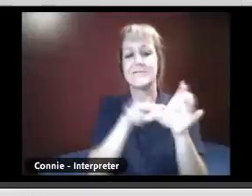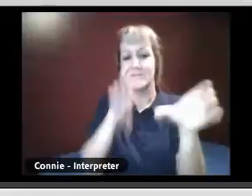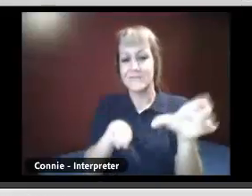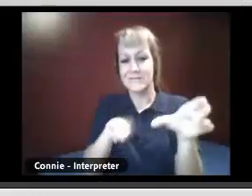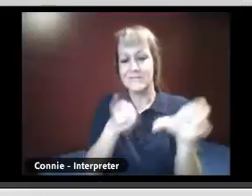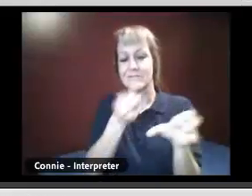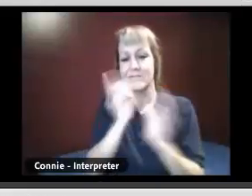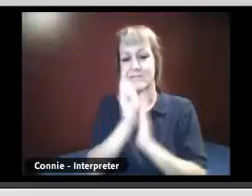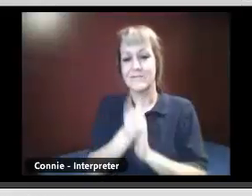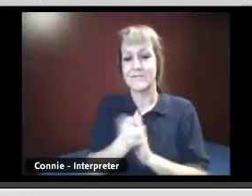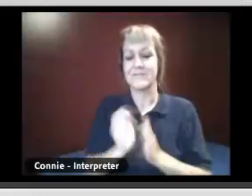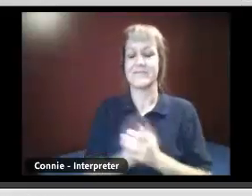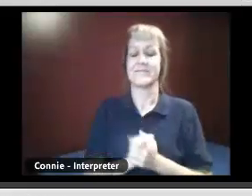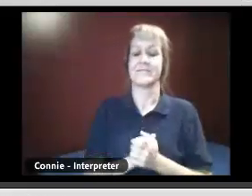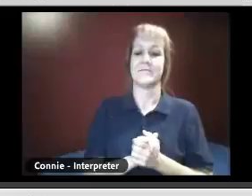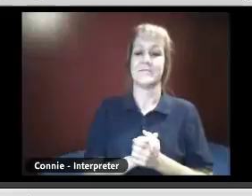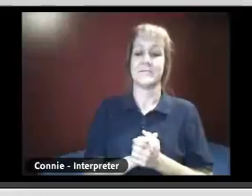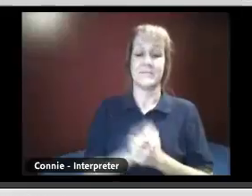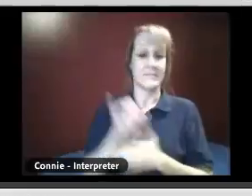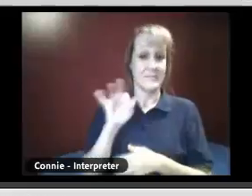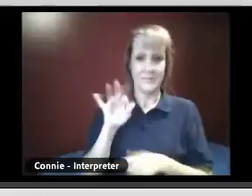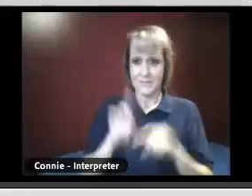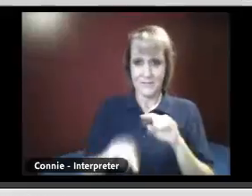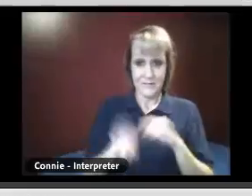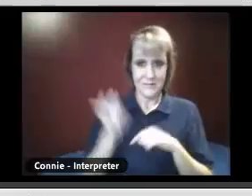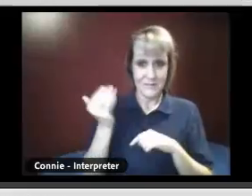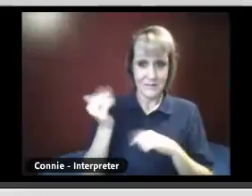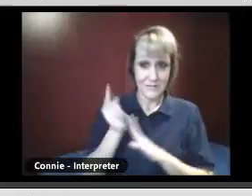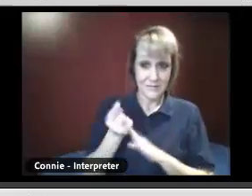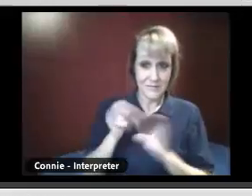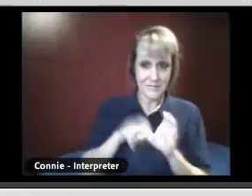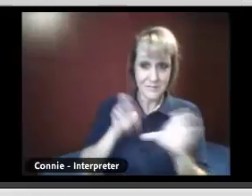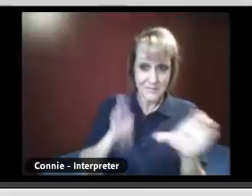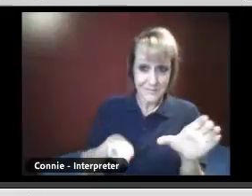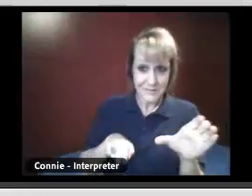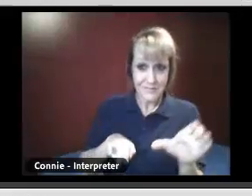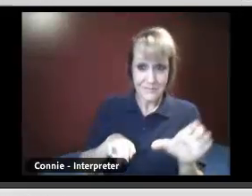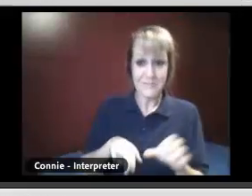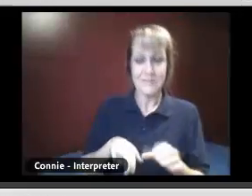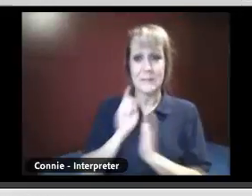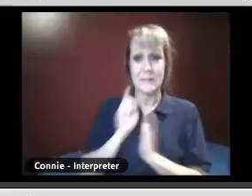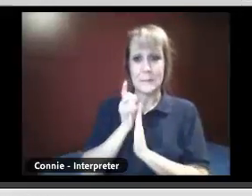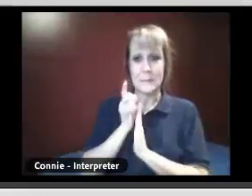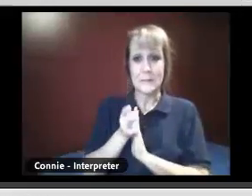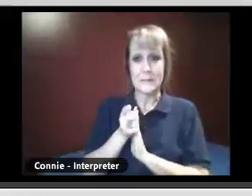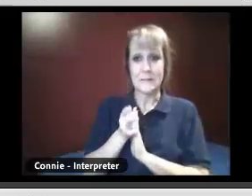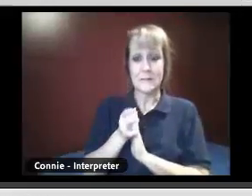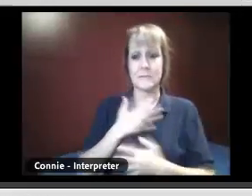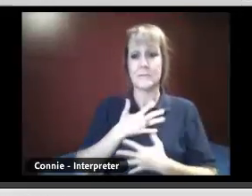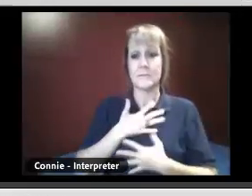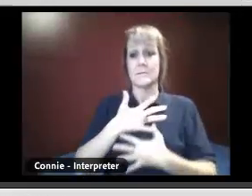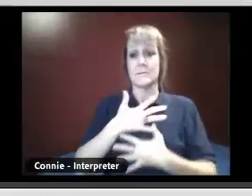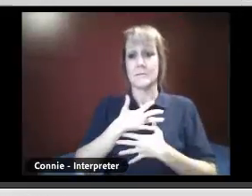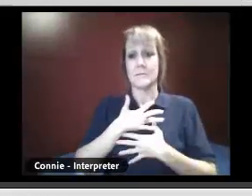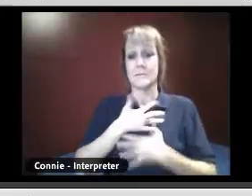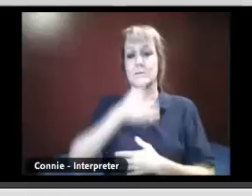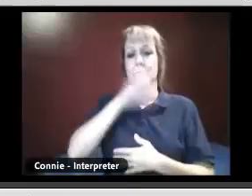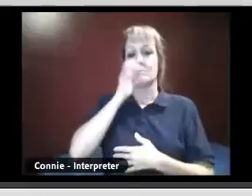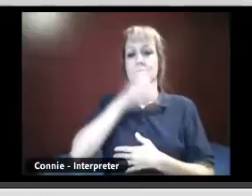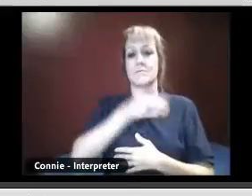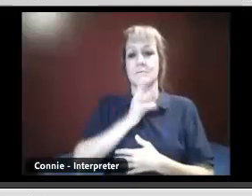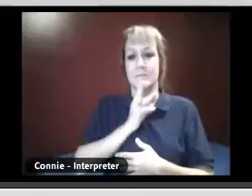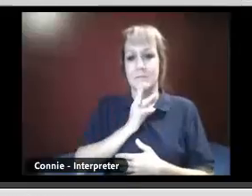can. If you don't have the luxury of 15 minutes and you're looking at minutes here, that deep breath, take a drink of water, just